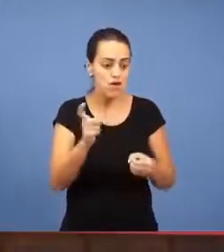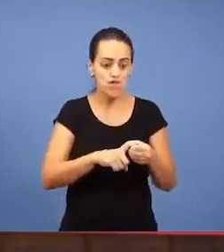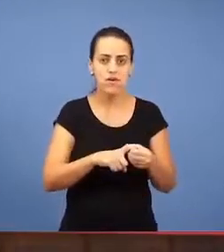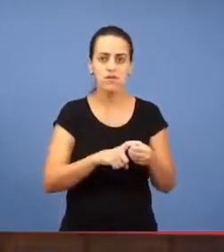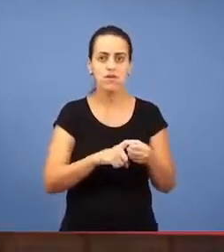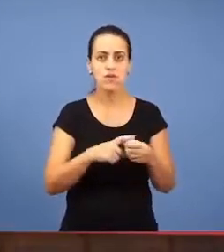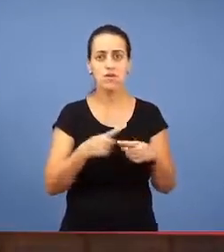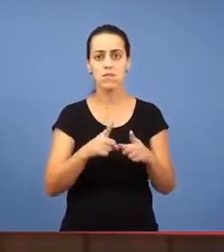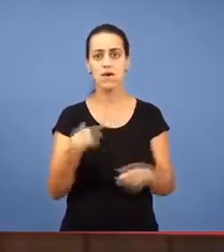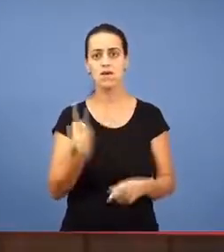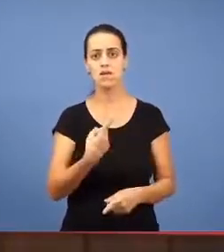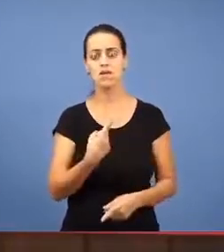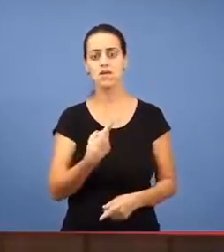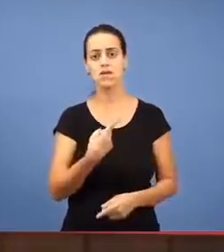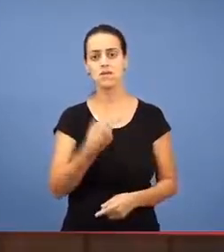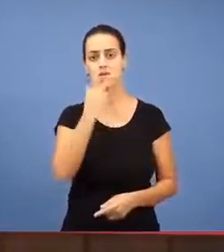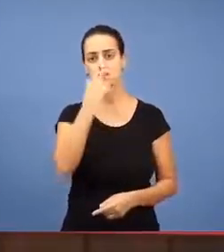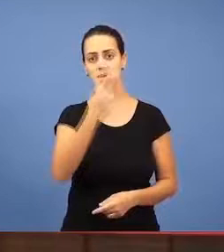is at the doors, but